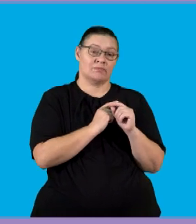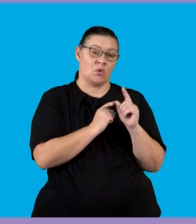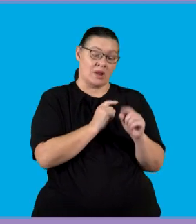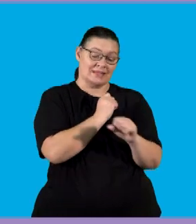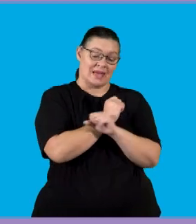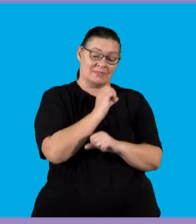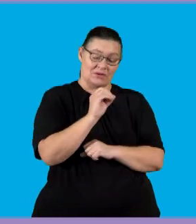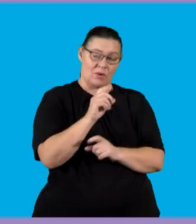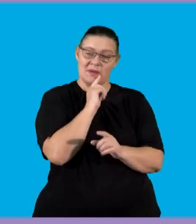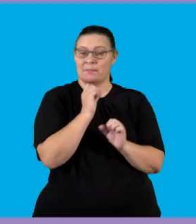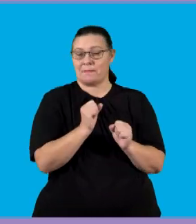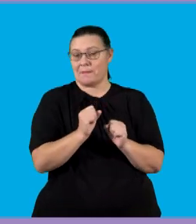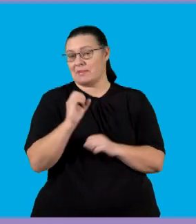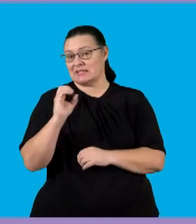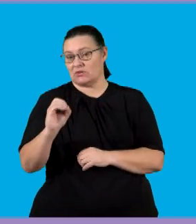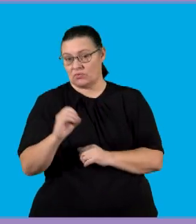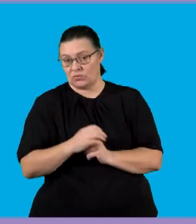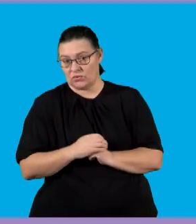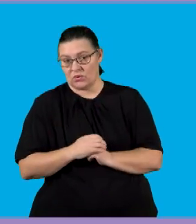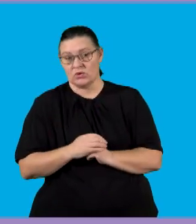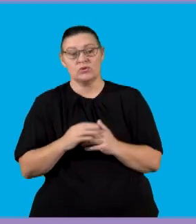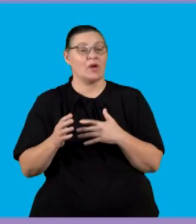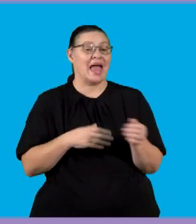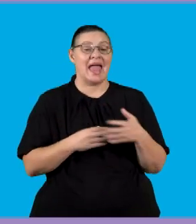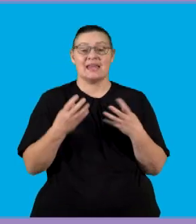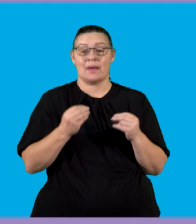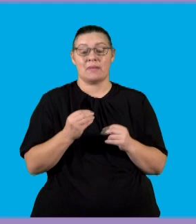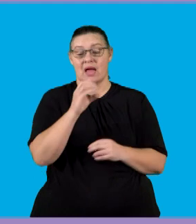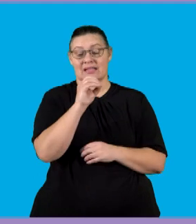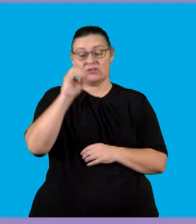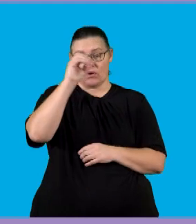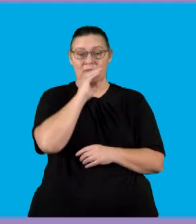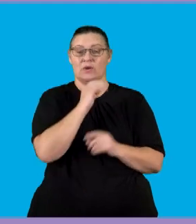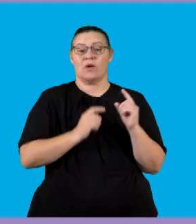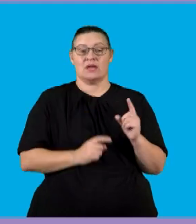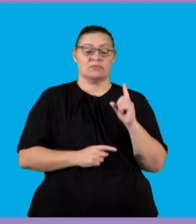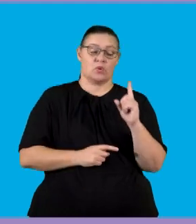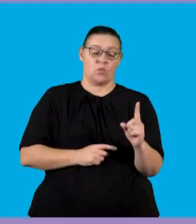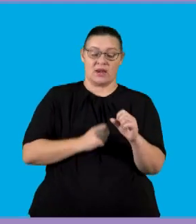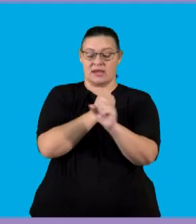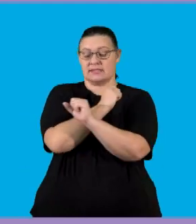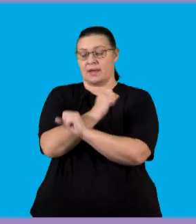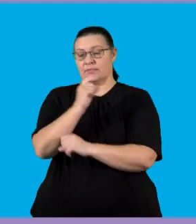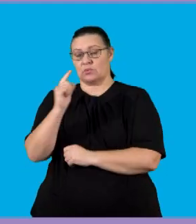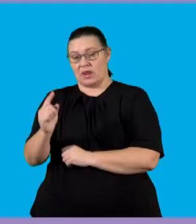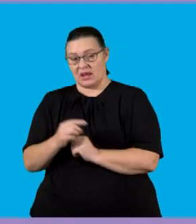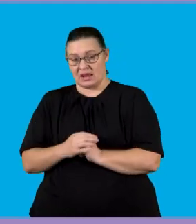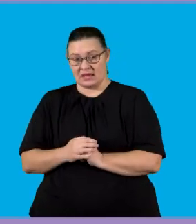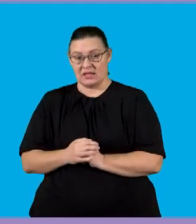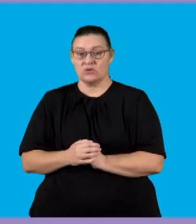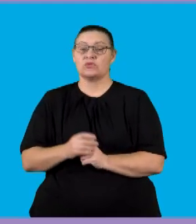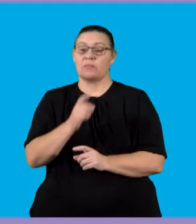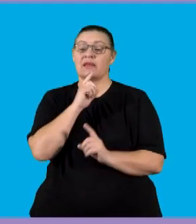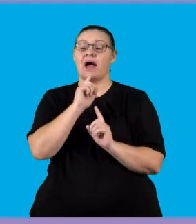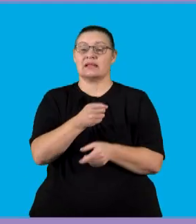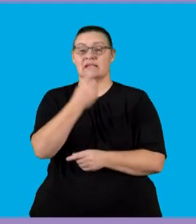is 0. Then any number raised to the exponent 0 is 1, so that means we are going to have 1 in the